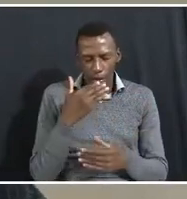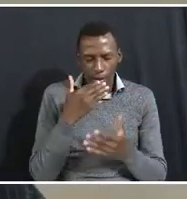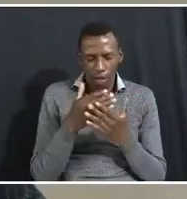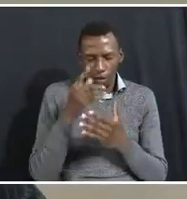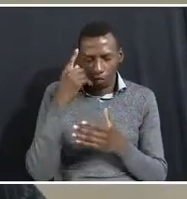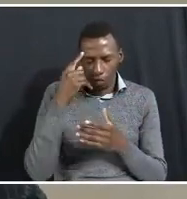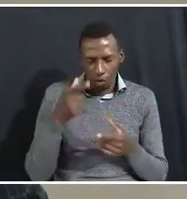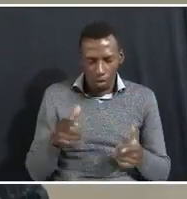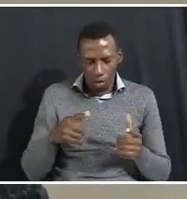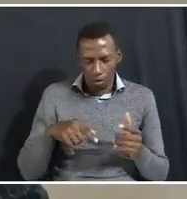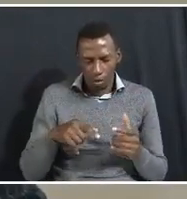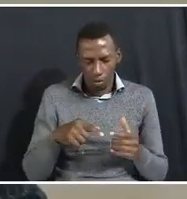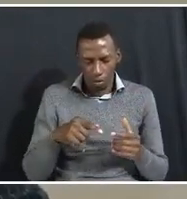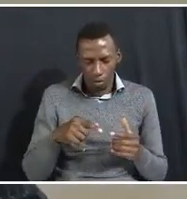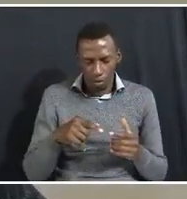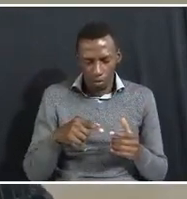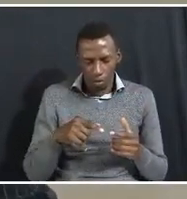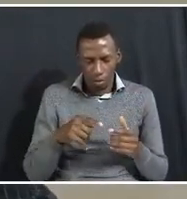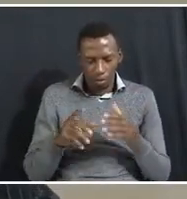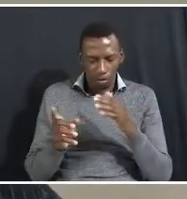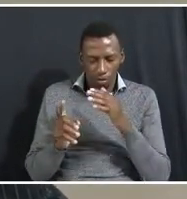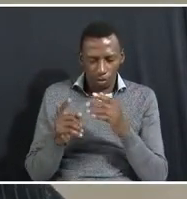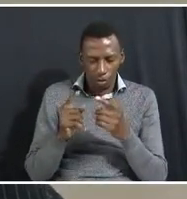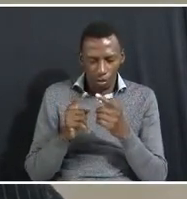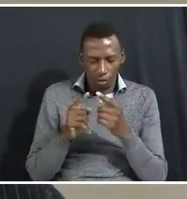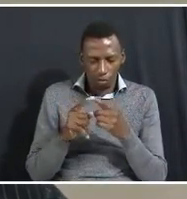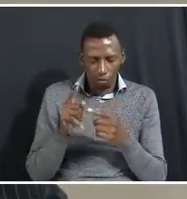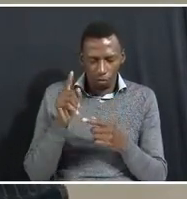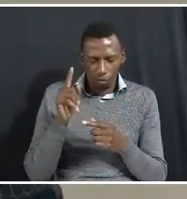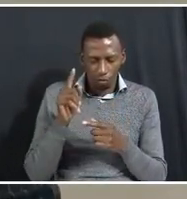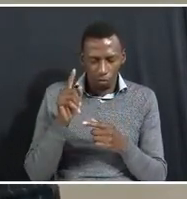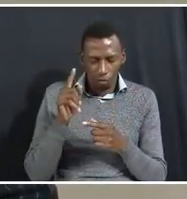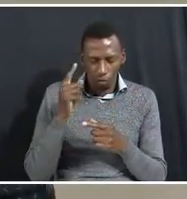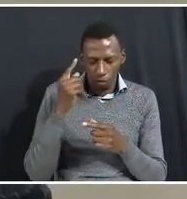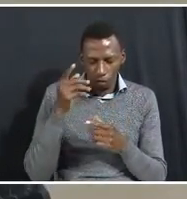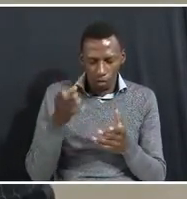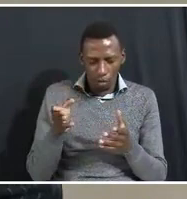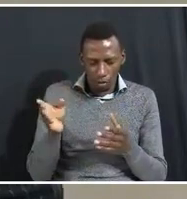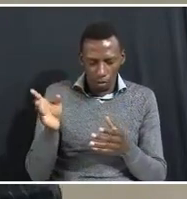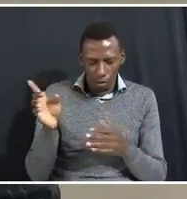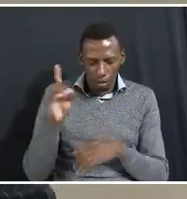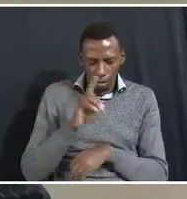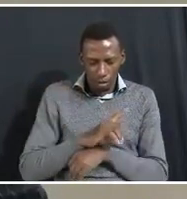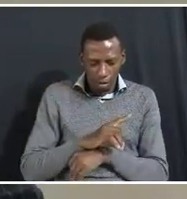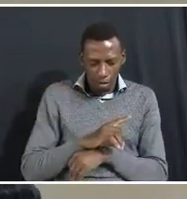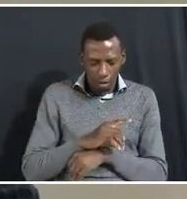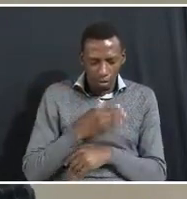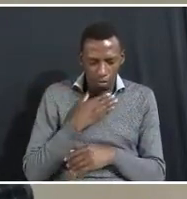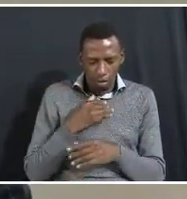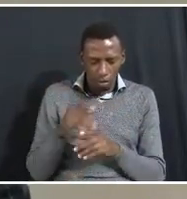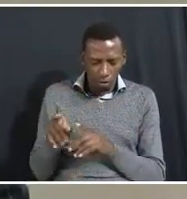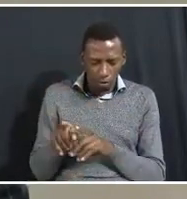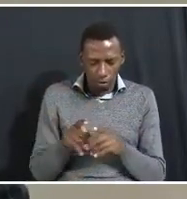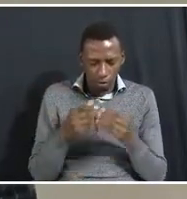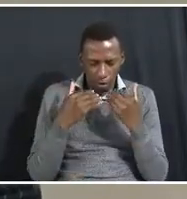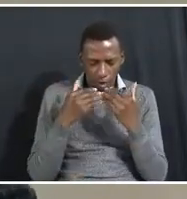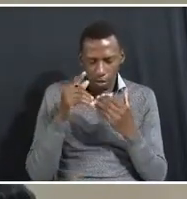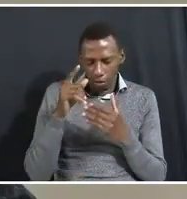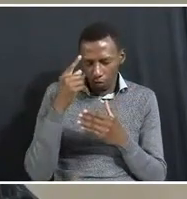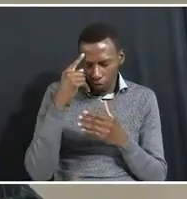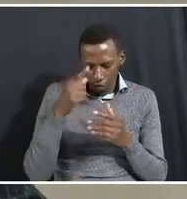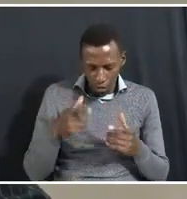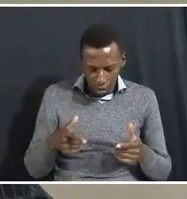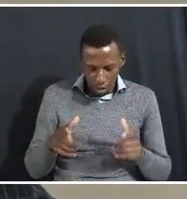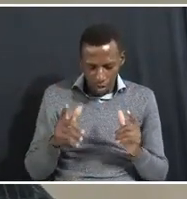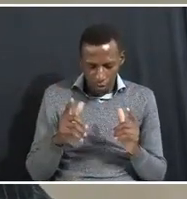for allowing us to minister to you this holy day. We want to also thank you for